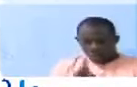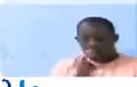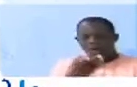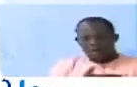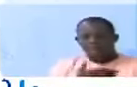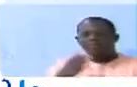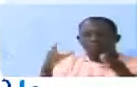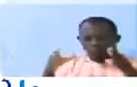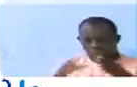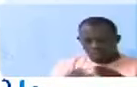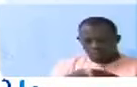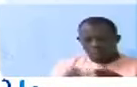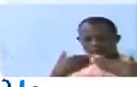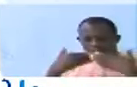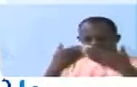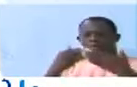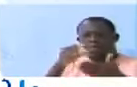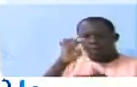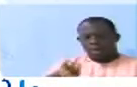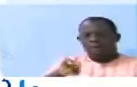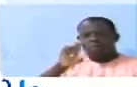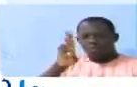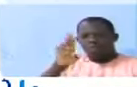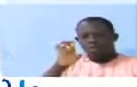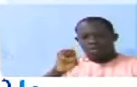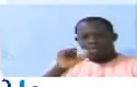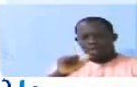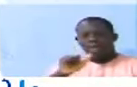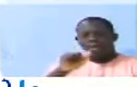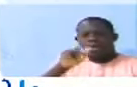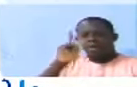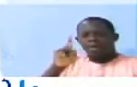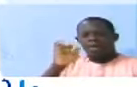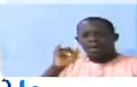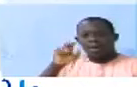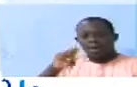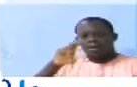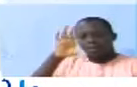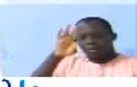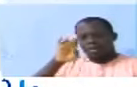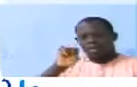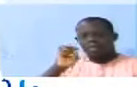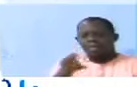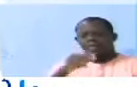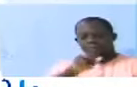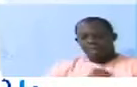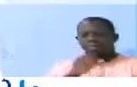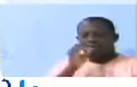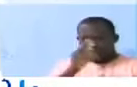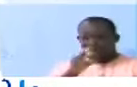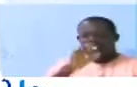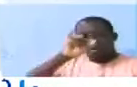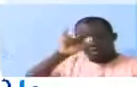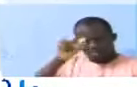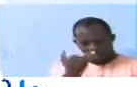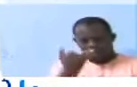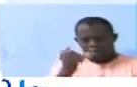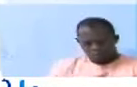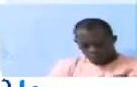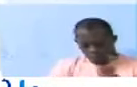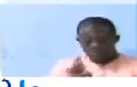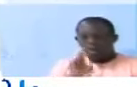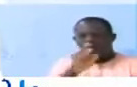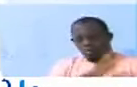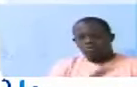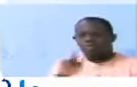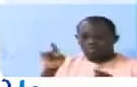with what I told Musa Kinte when he questioned me and said, yes, we are also here for the same purpose,